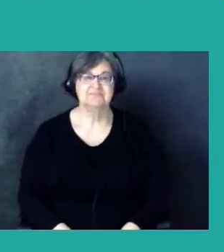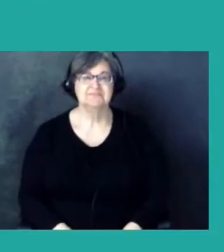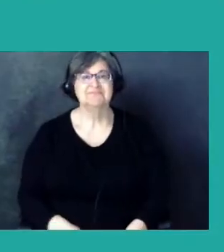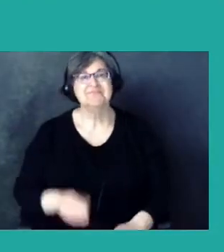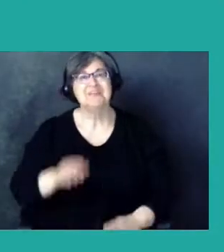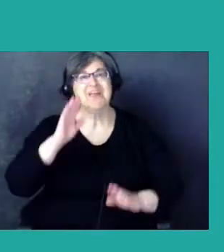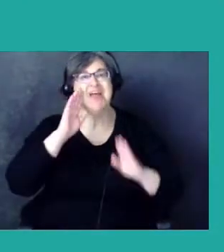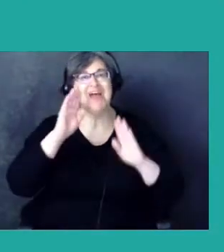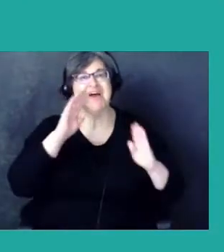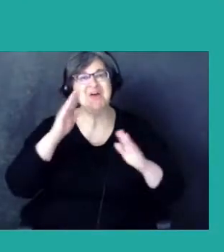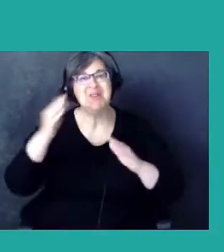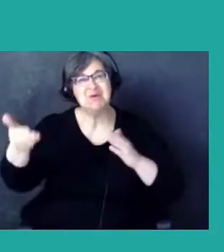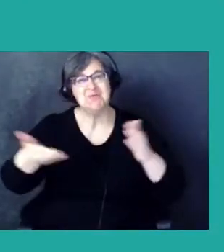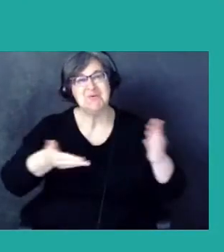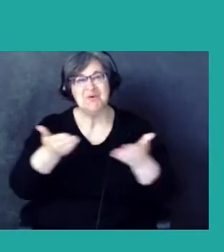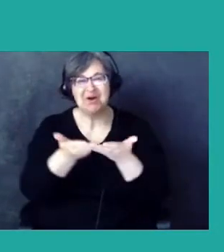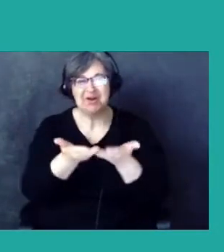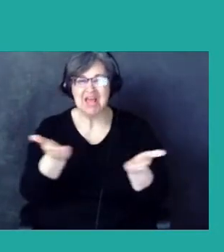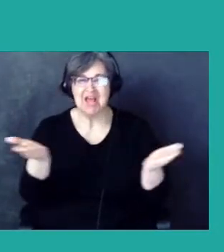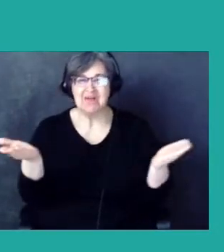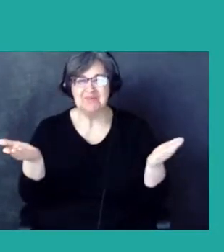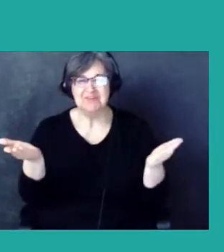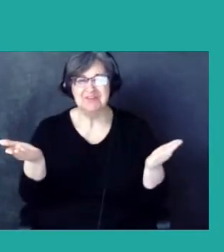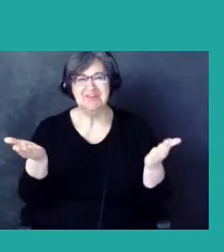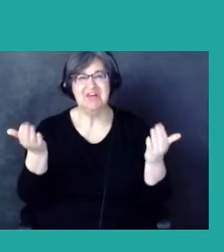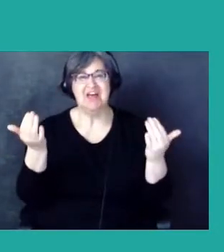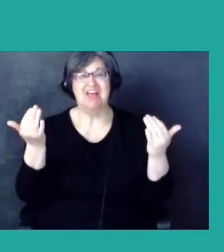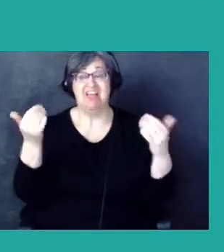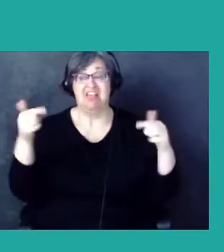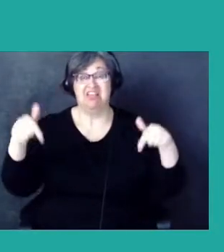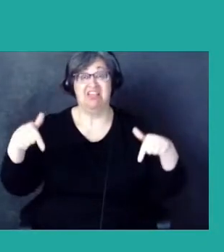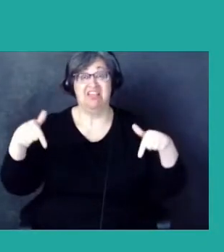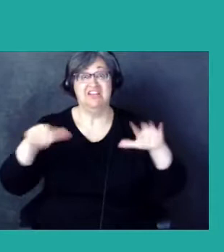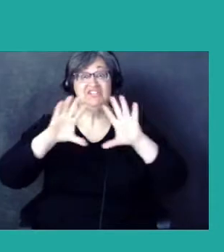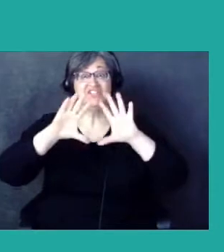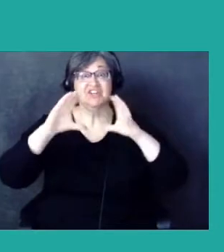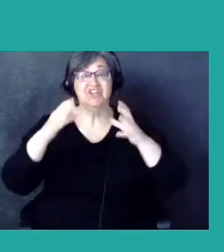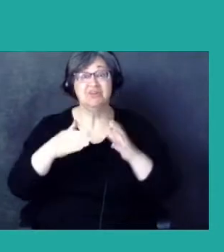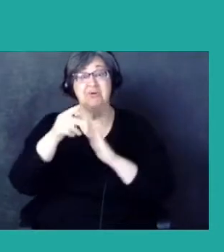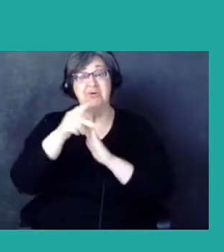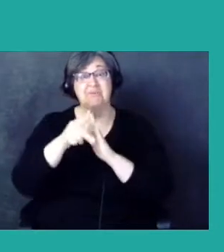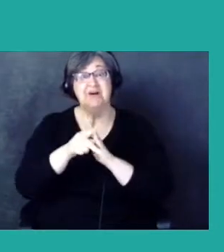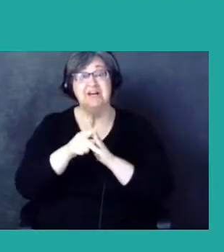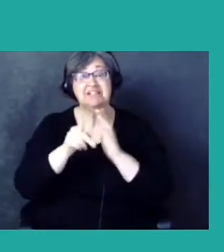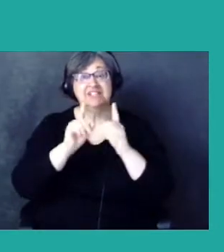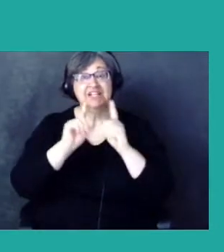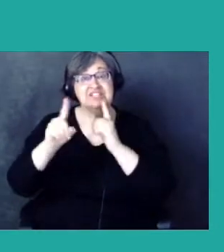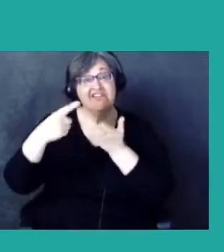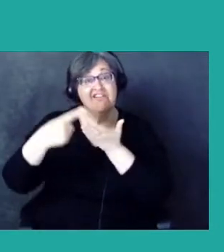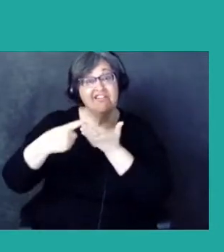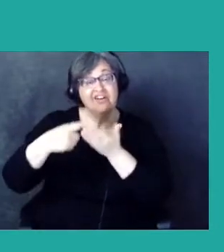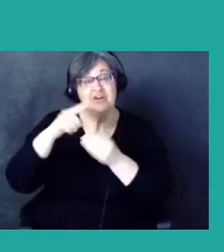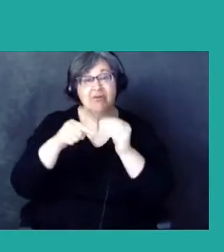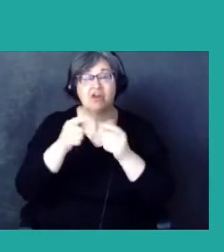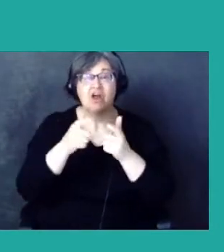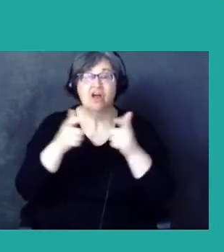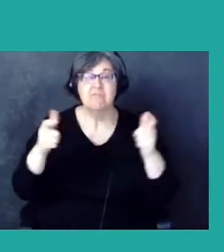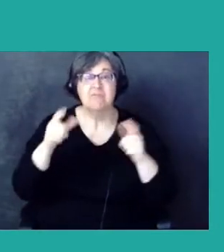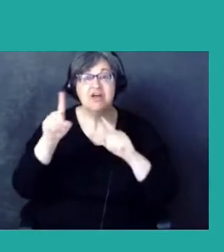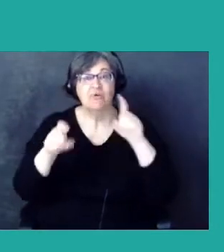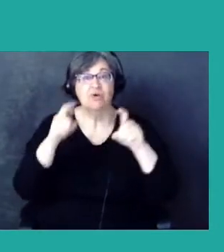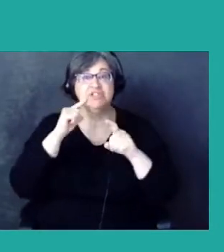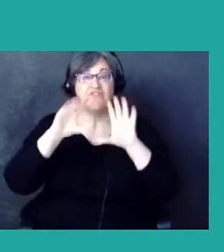Hello and welcome everybody to this global policy dialogue on big questions for the global